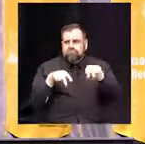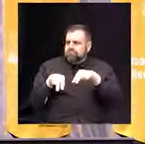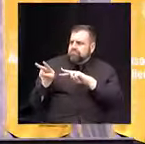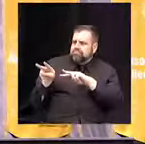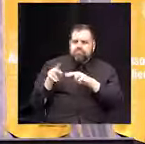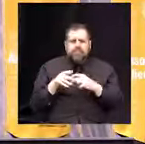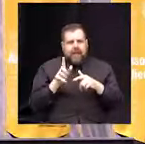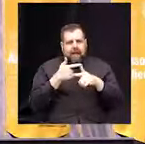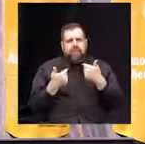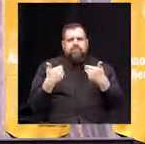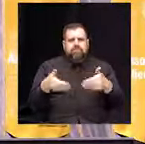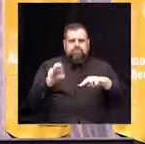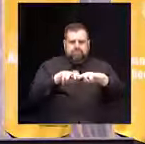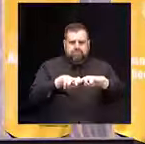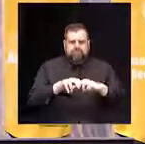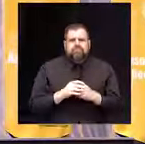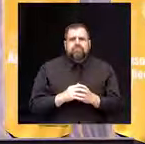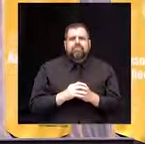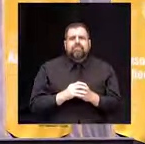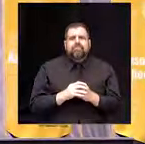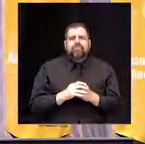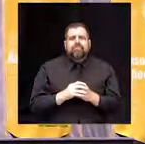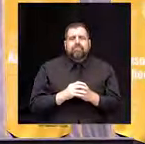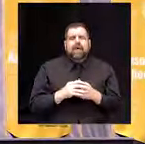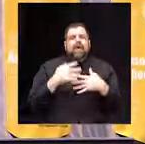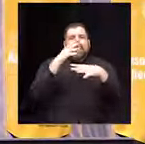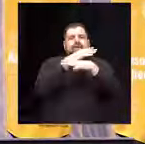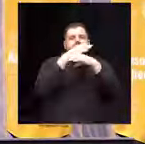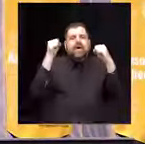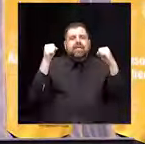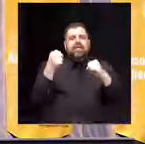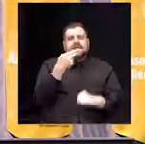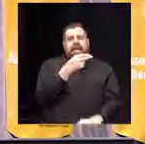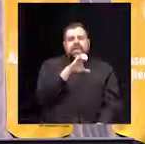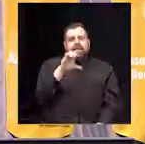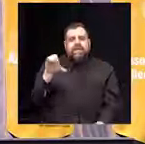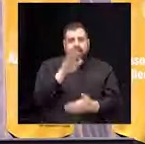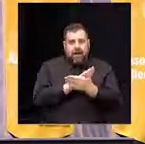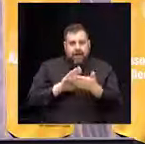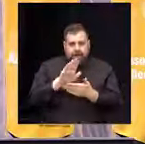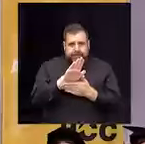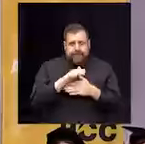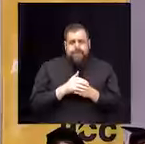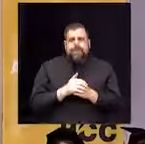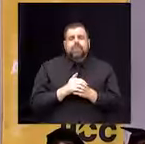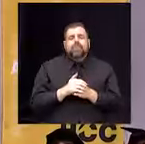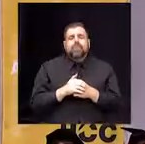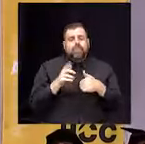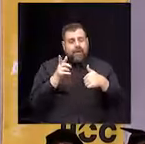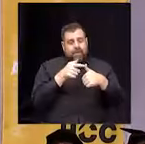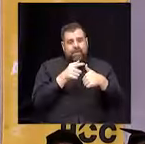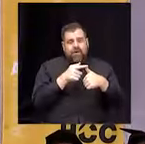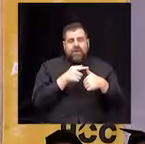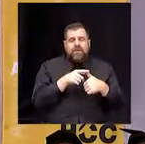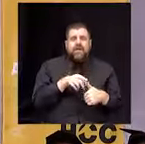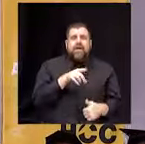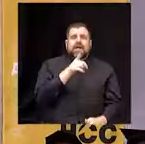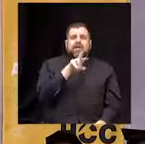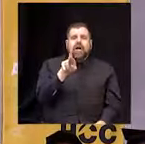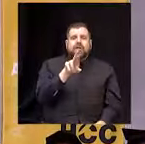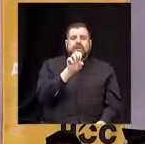then be seated. The presidents of HCC's colleges are Dr. Mudassir